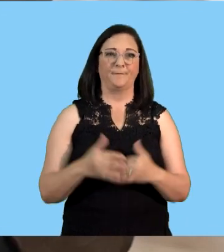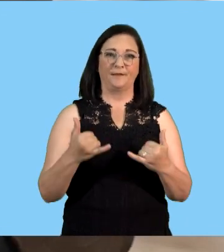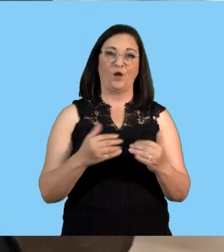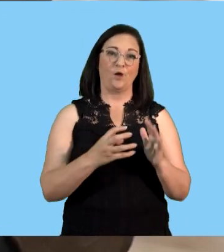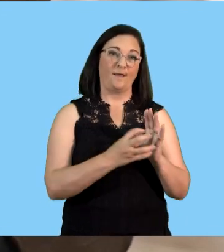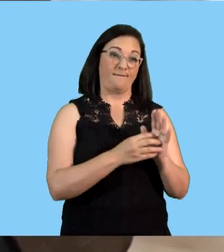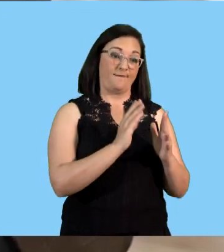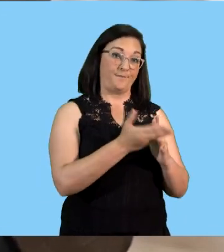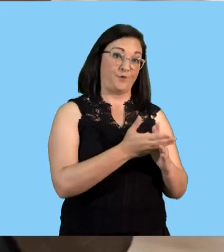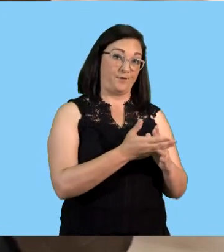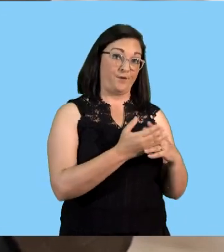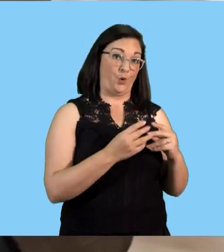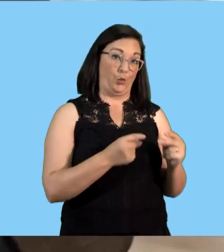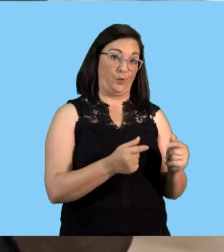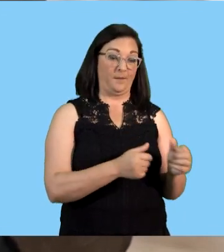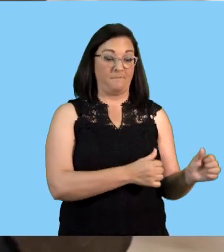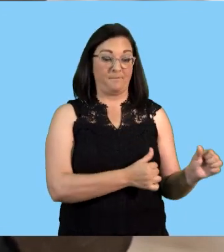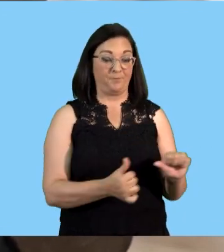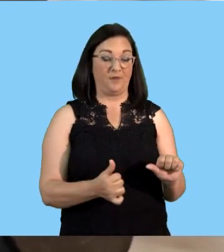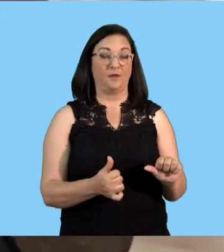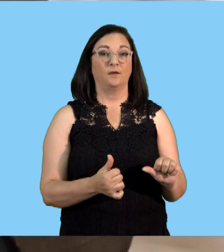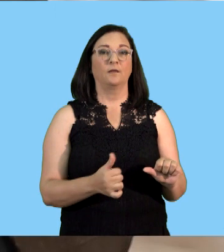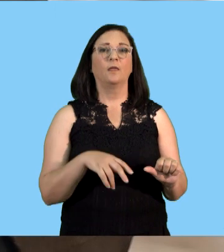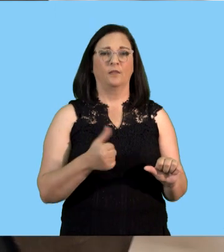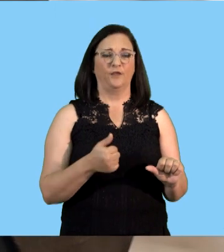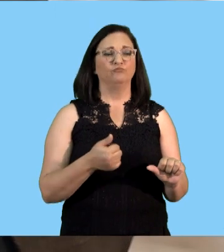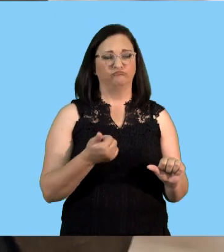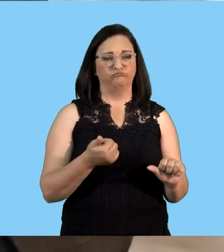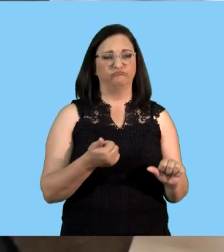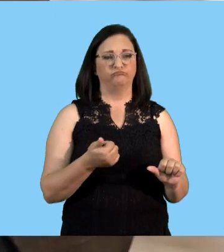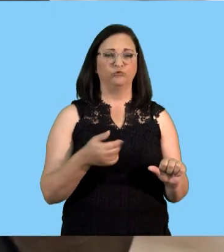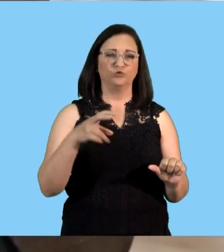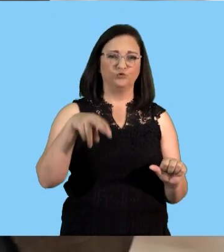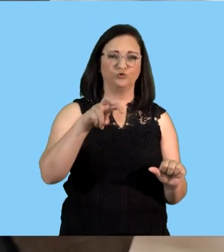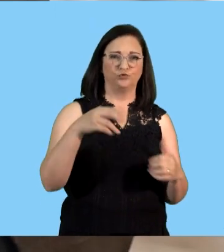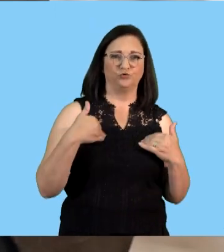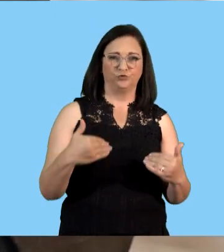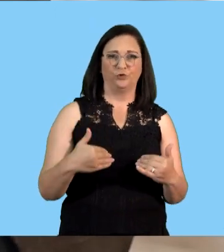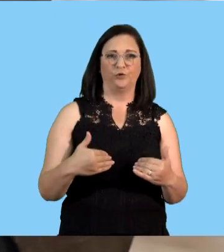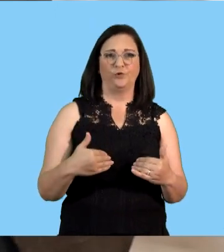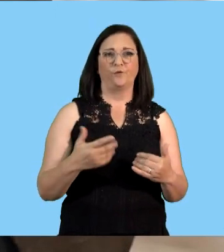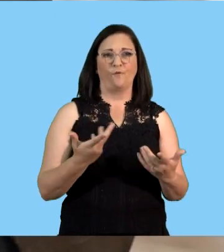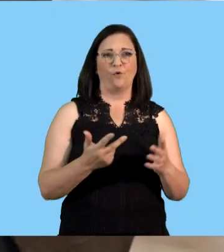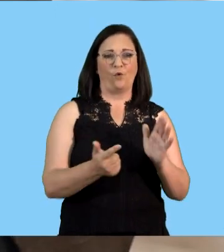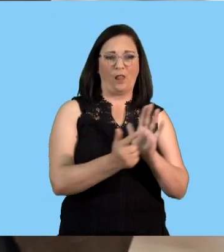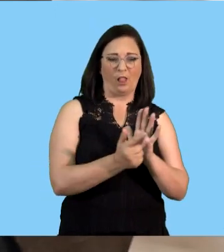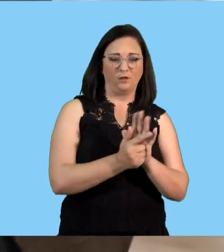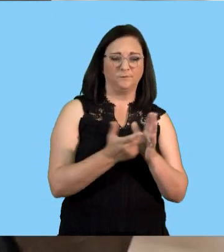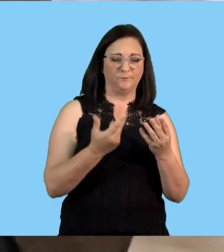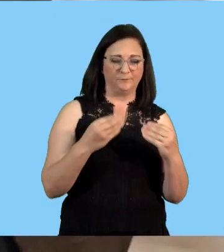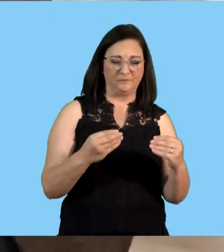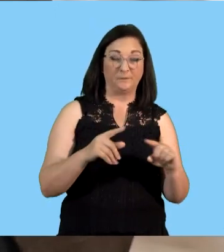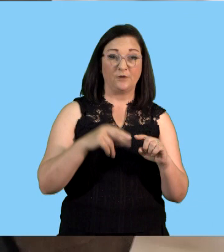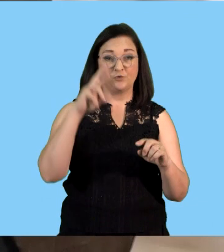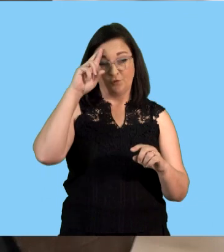going to go on a quick break, and then when we come back, we start with our journey on these recent legislations on